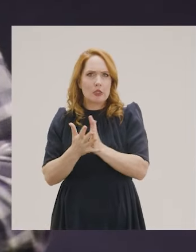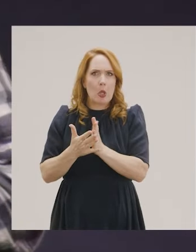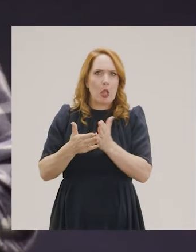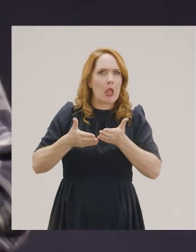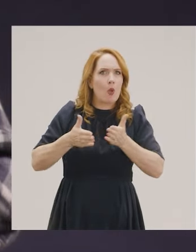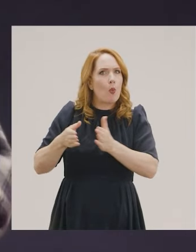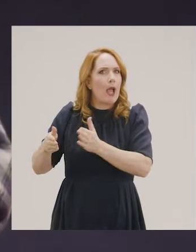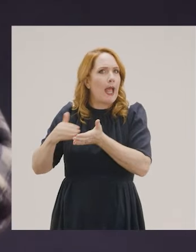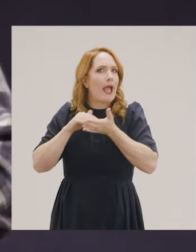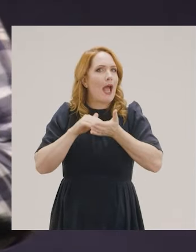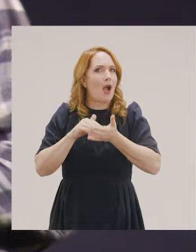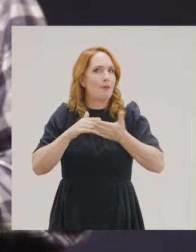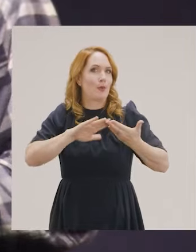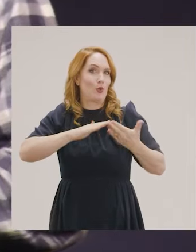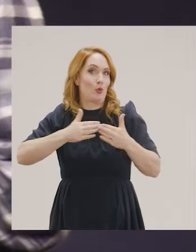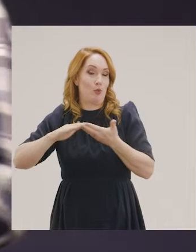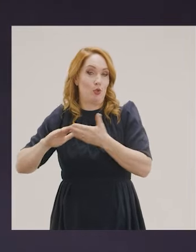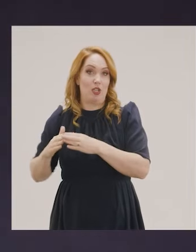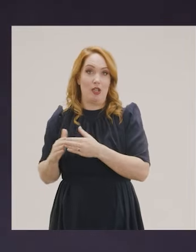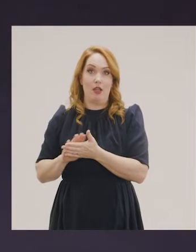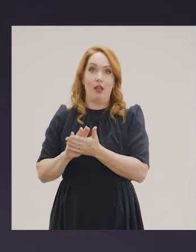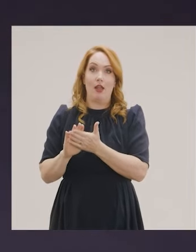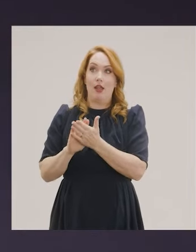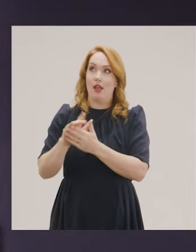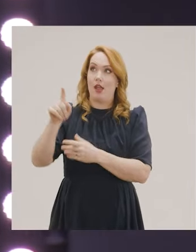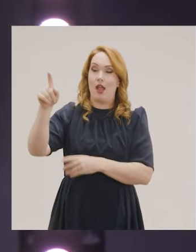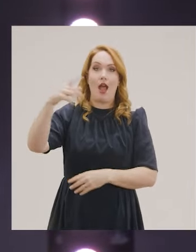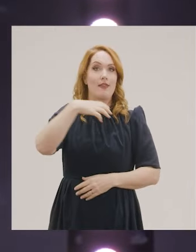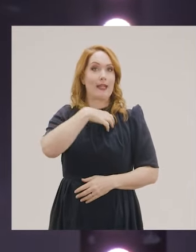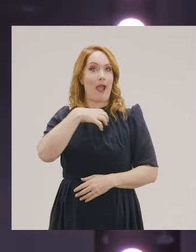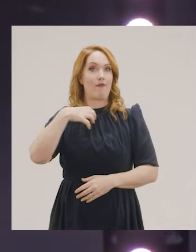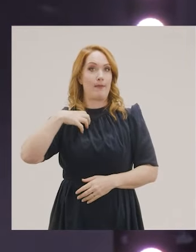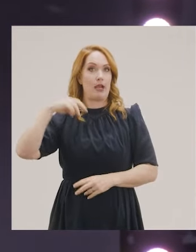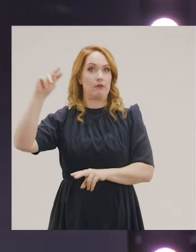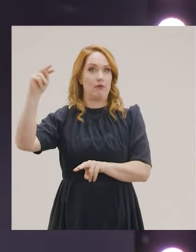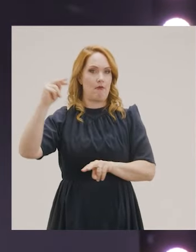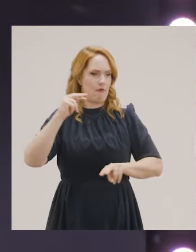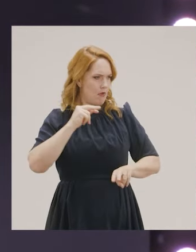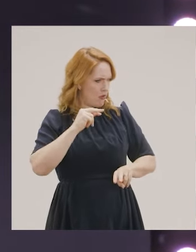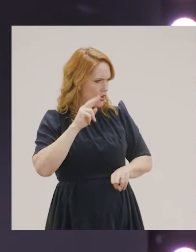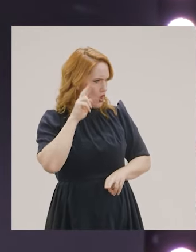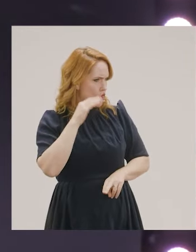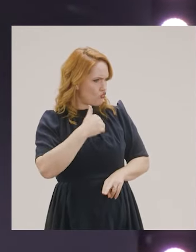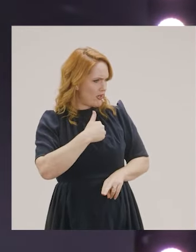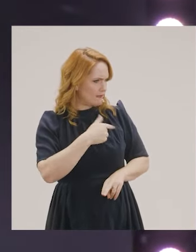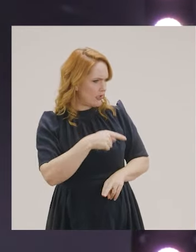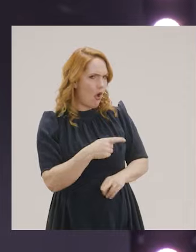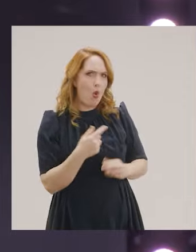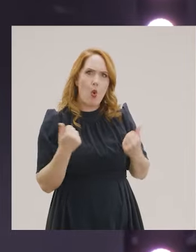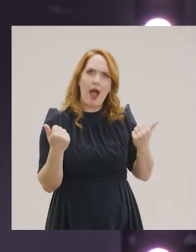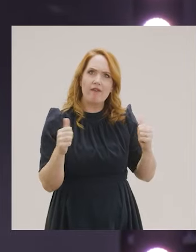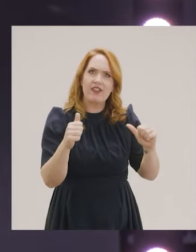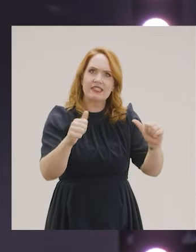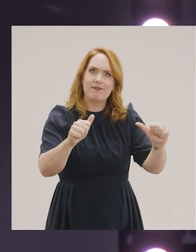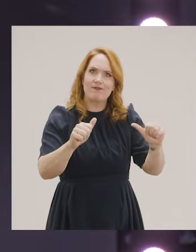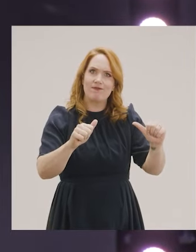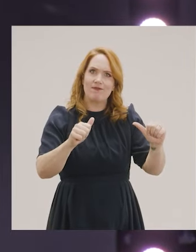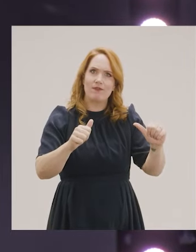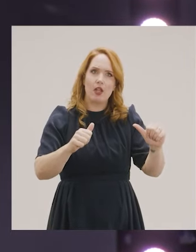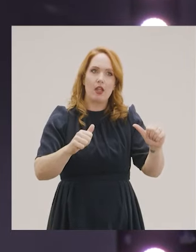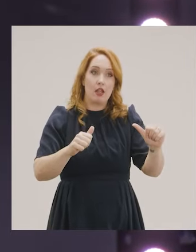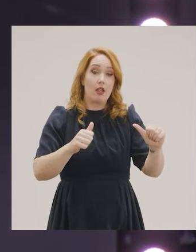different people in our communities, so much so that the government social services recognised that we were being incredibly